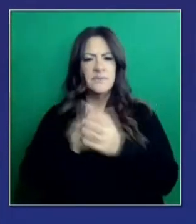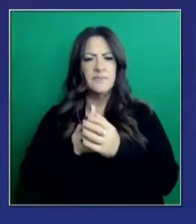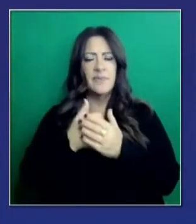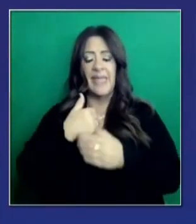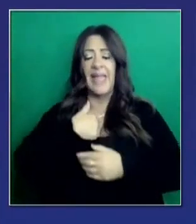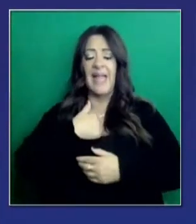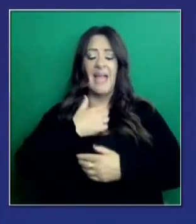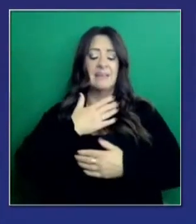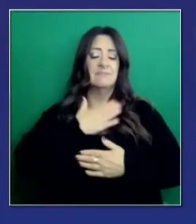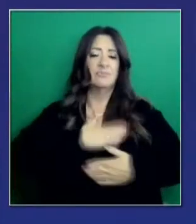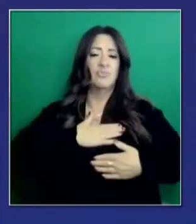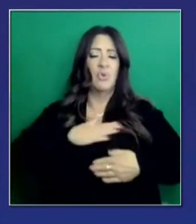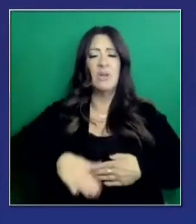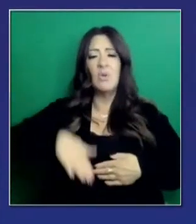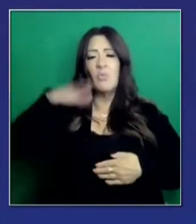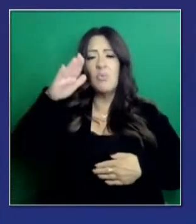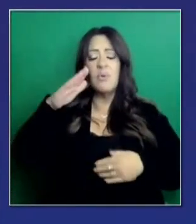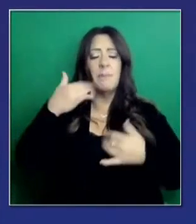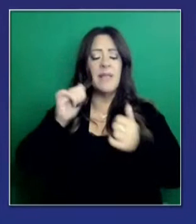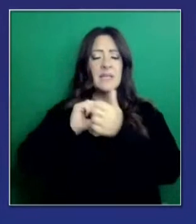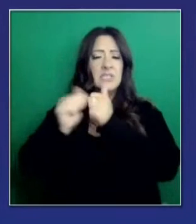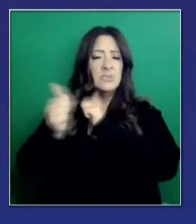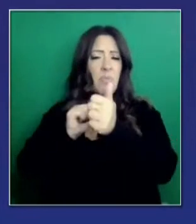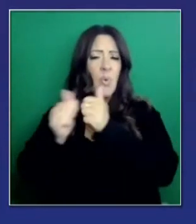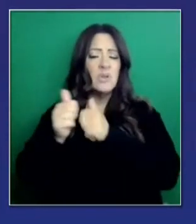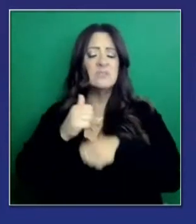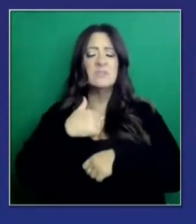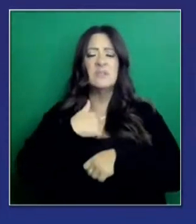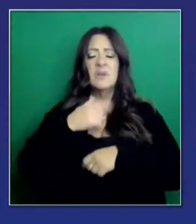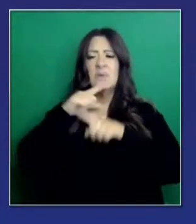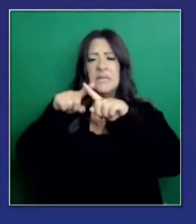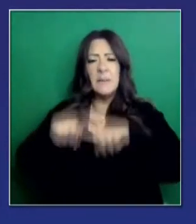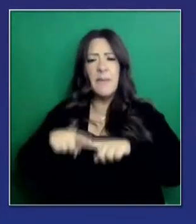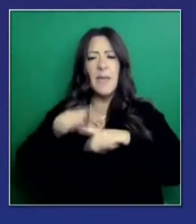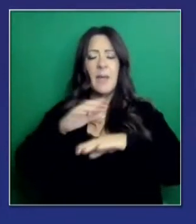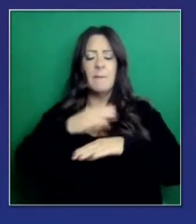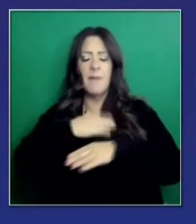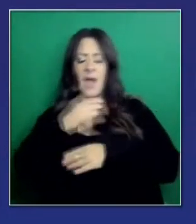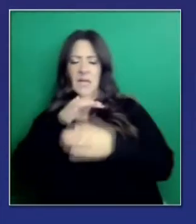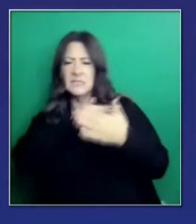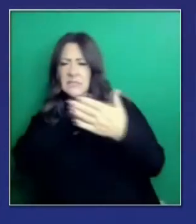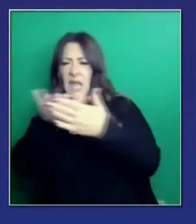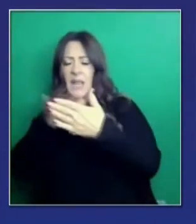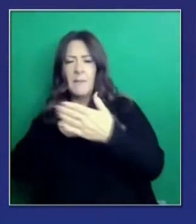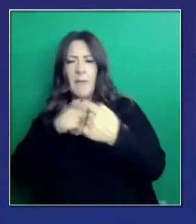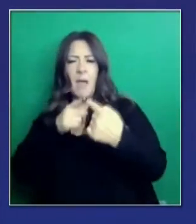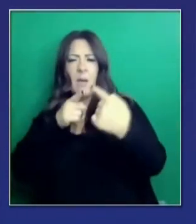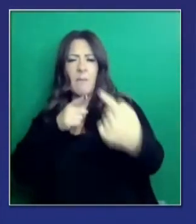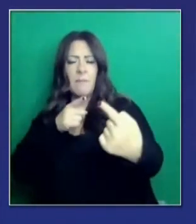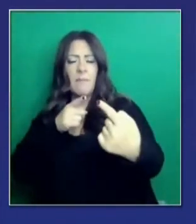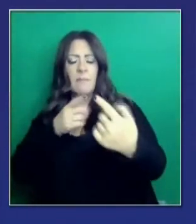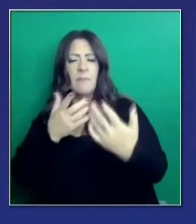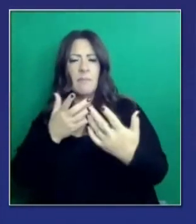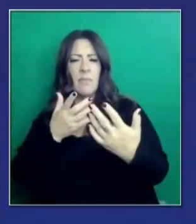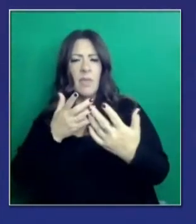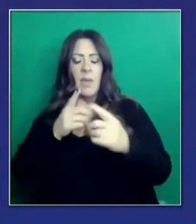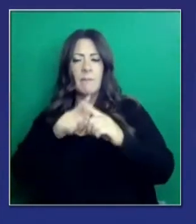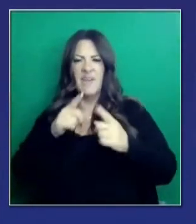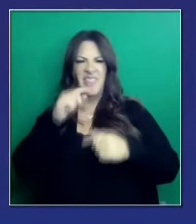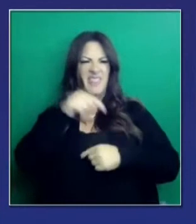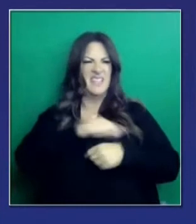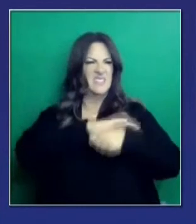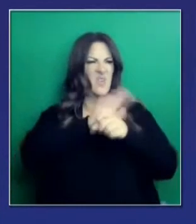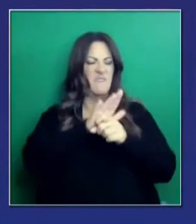life, really depended on trying to understand my opponent. We have an opponent we've never seen before. We have no game